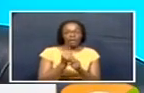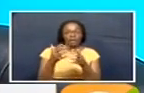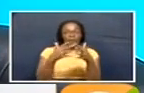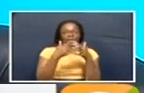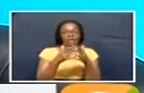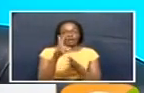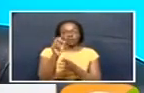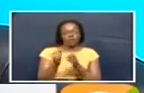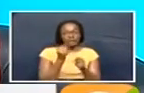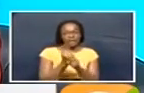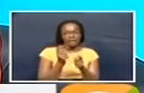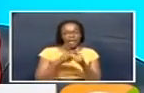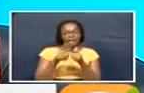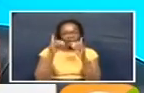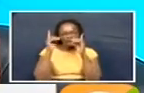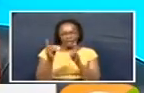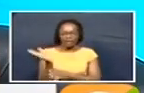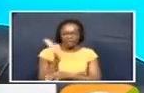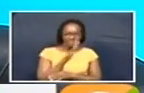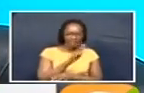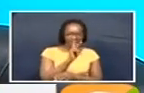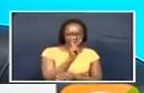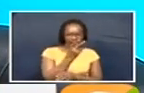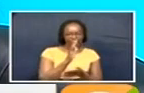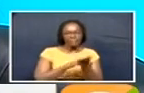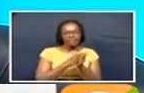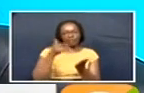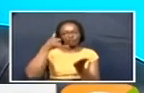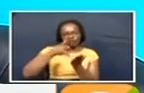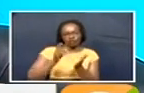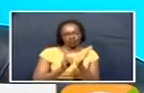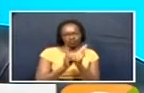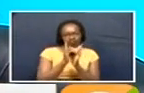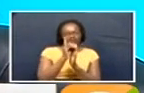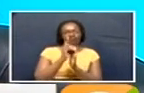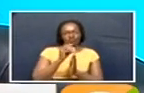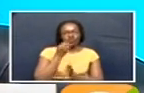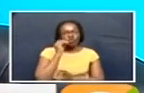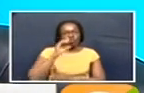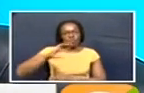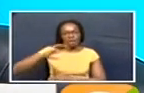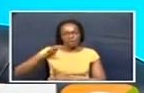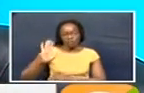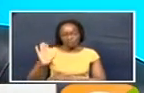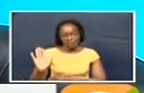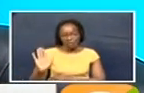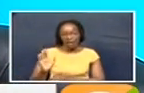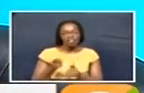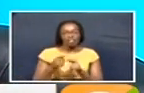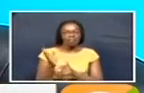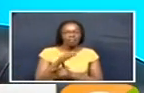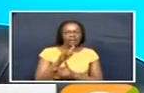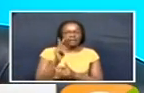Susan Kihika decided it was time to come back to Kenya and become involved in the development of her home country. She returned to Kenya in